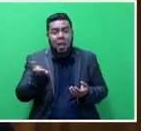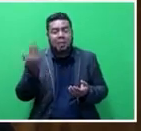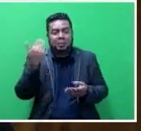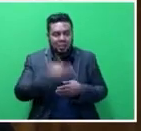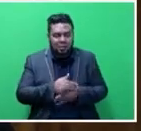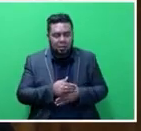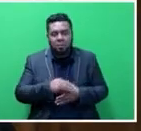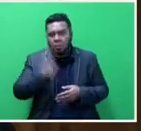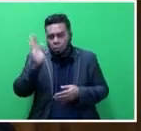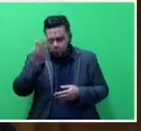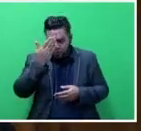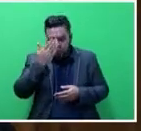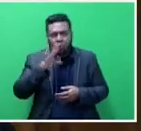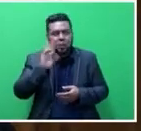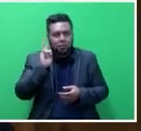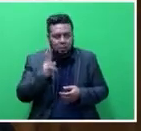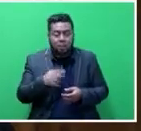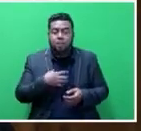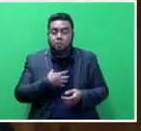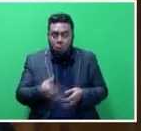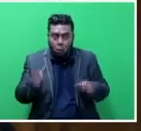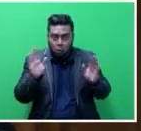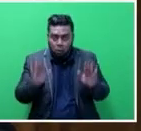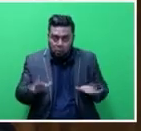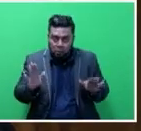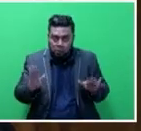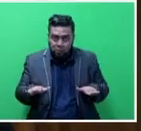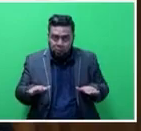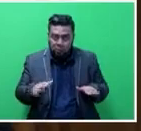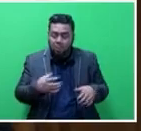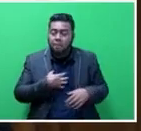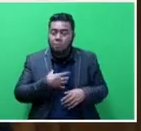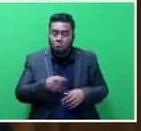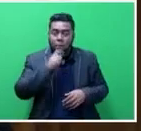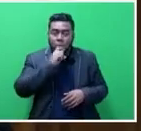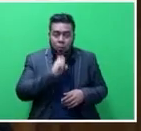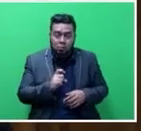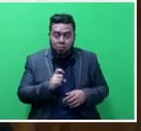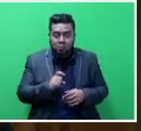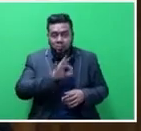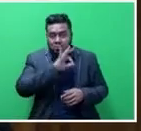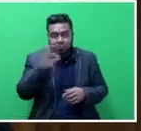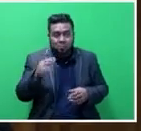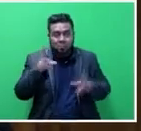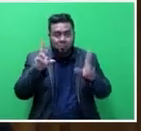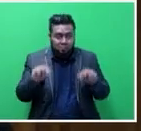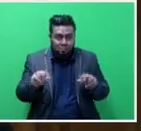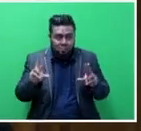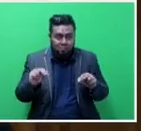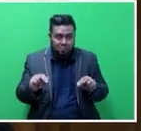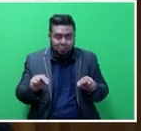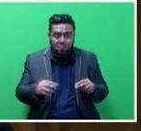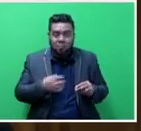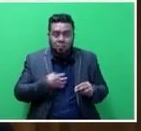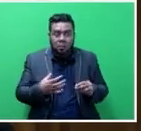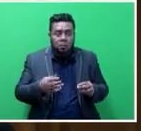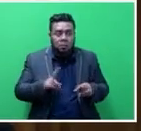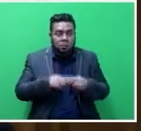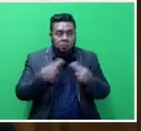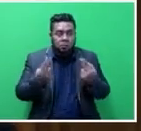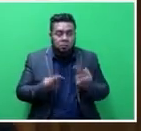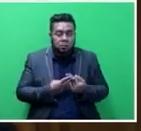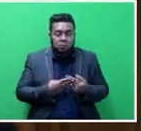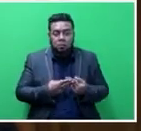same again. More waiting, more promises left unfulfilled, and more families